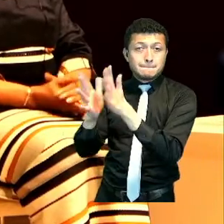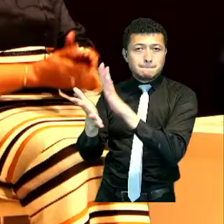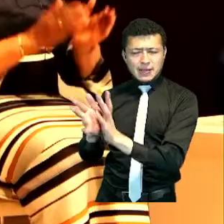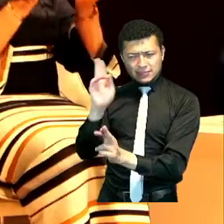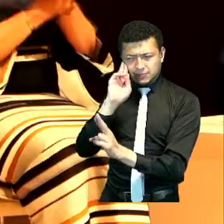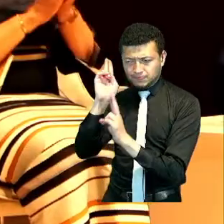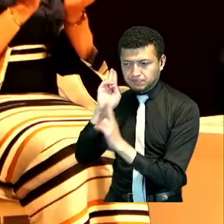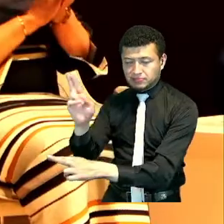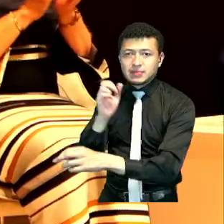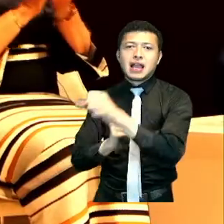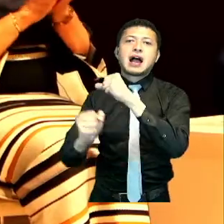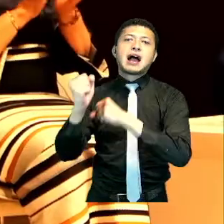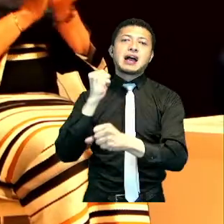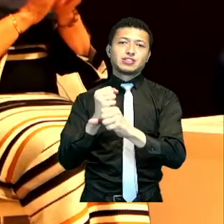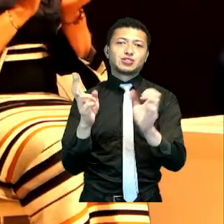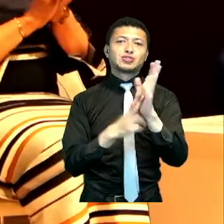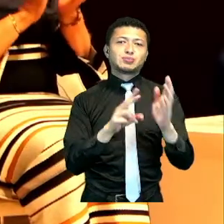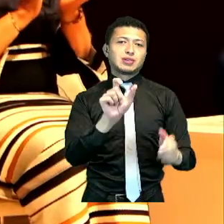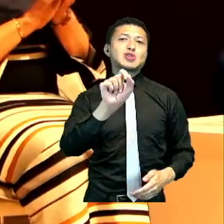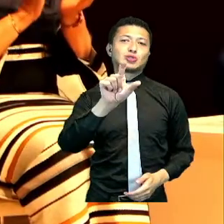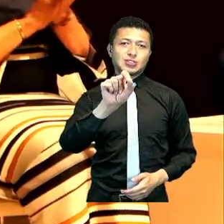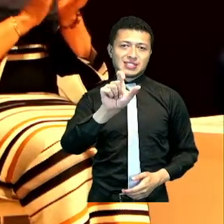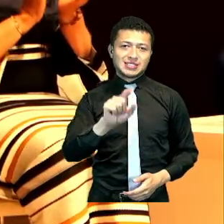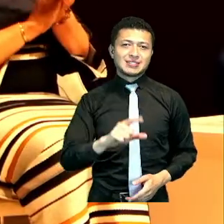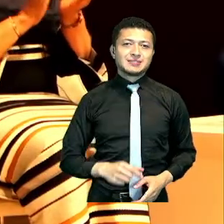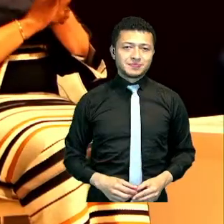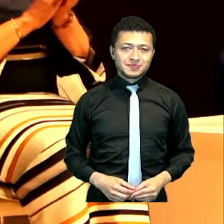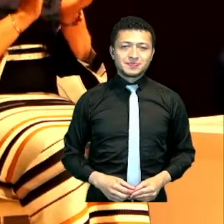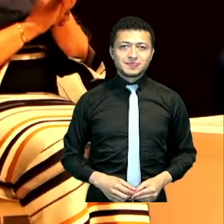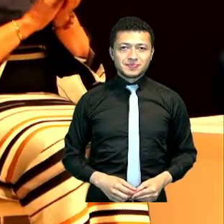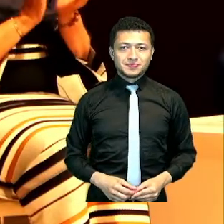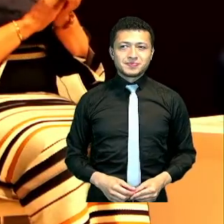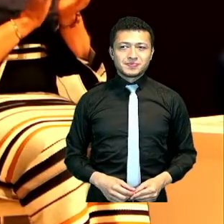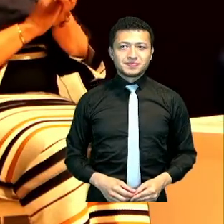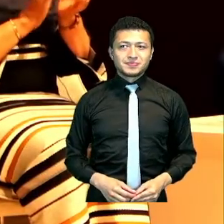the Nobel Peace Prize in 2011.